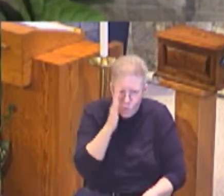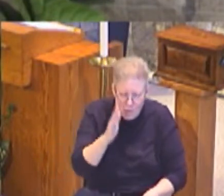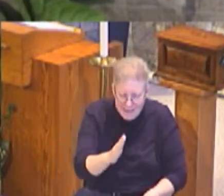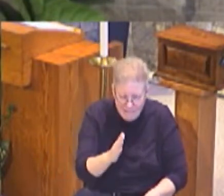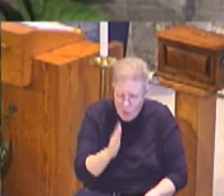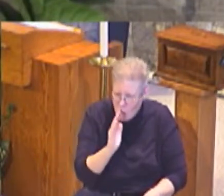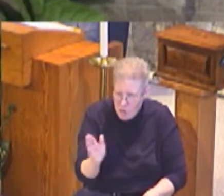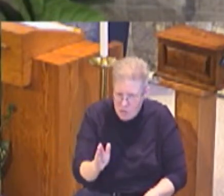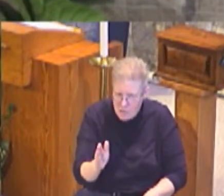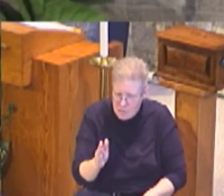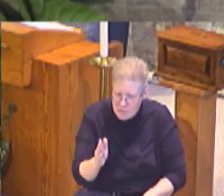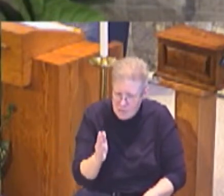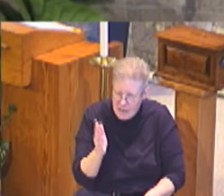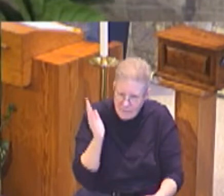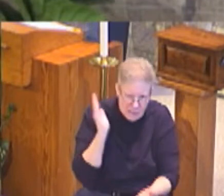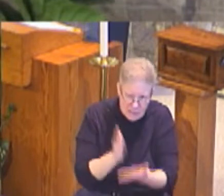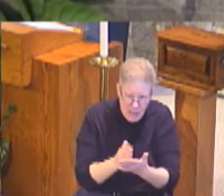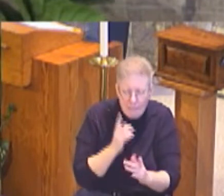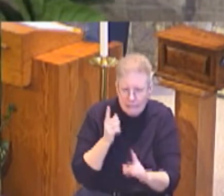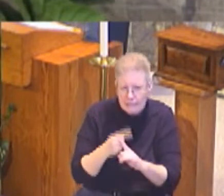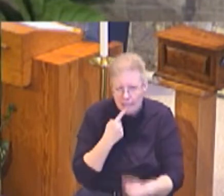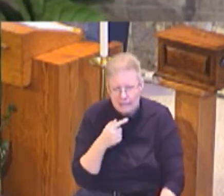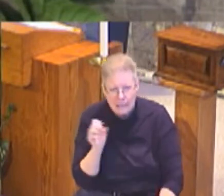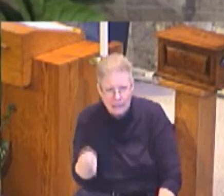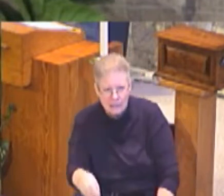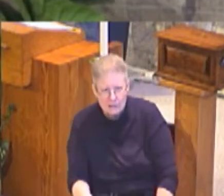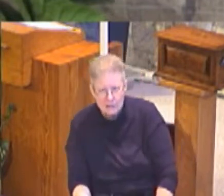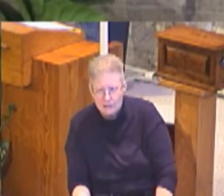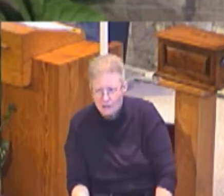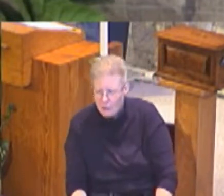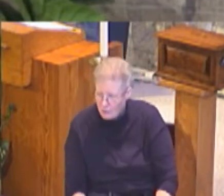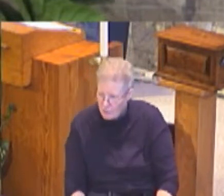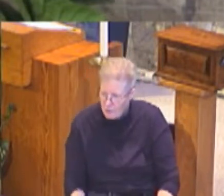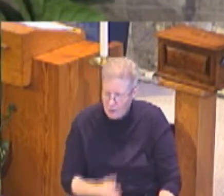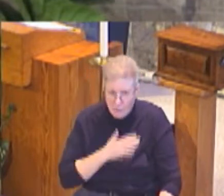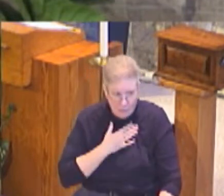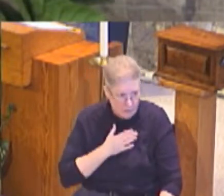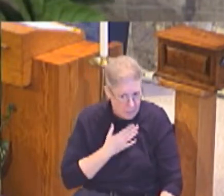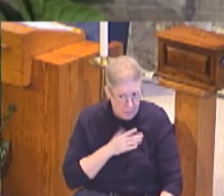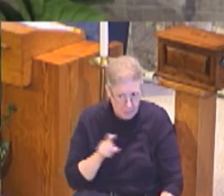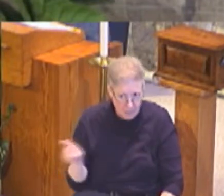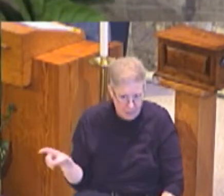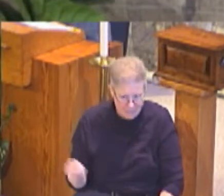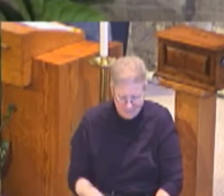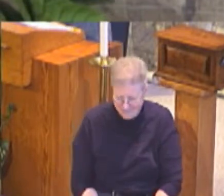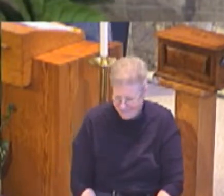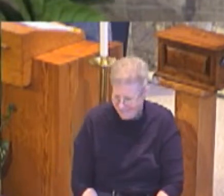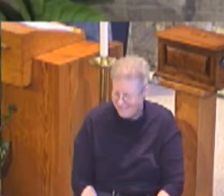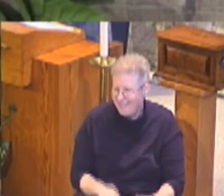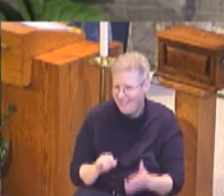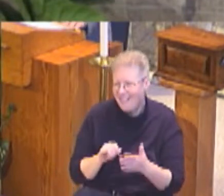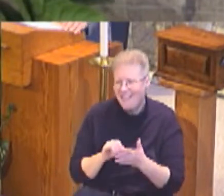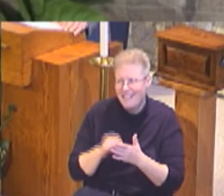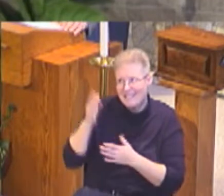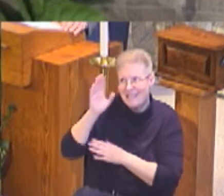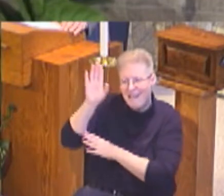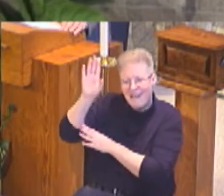alone until I say yes to it. Aren't you glad? That is the wonderful love of